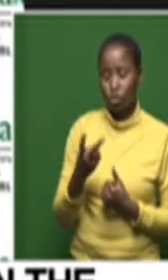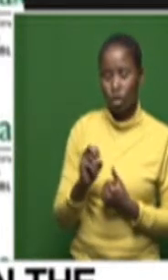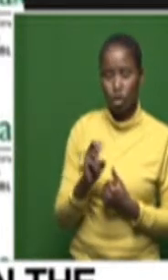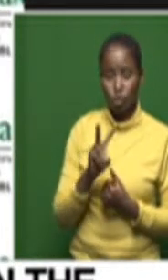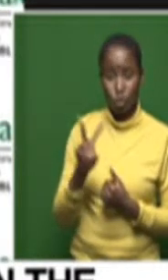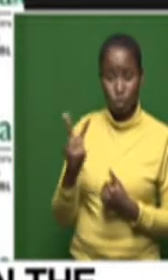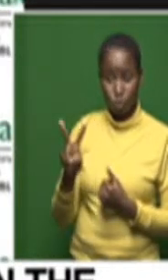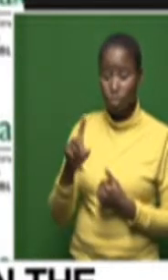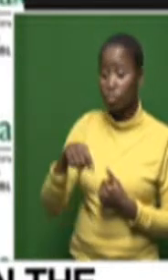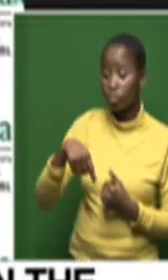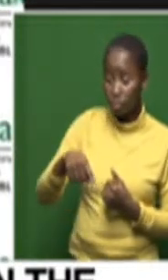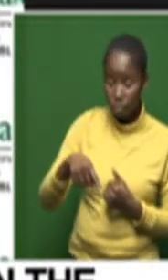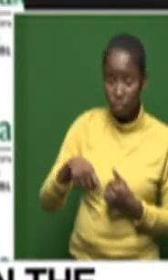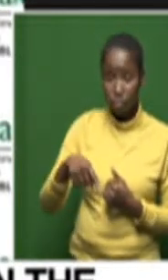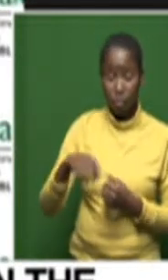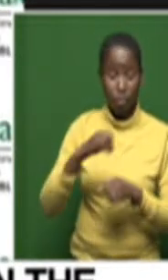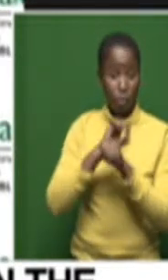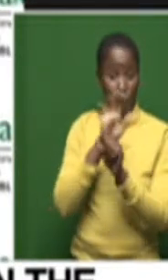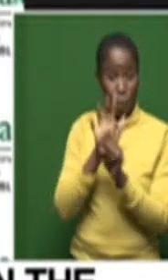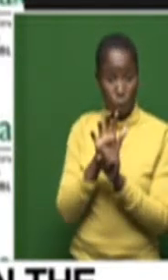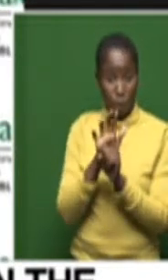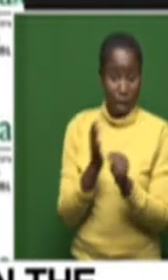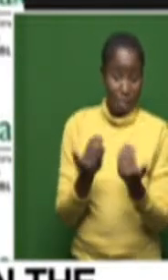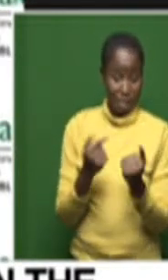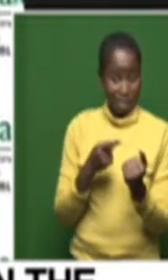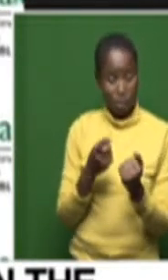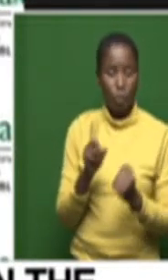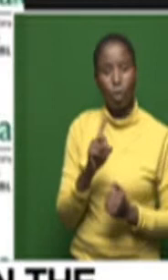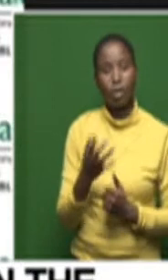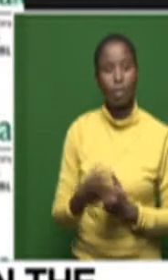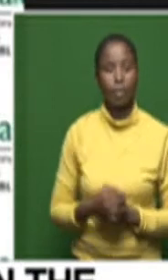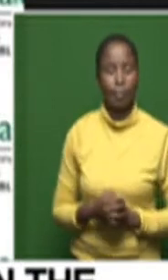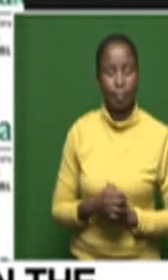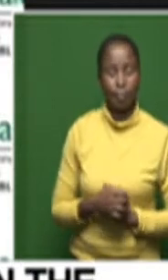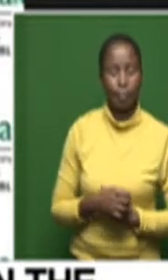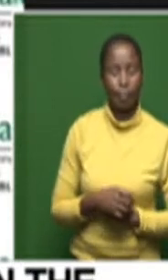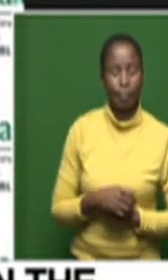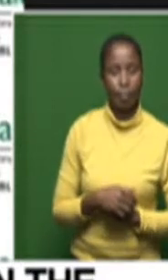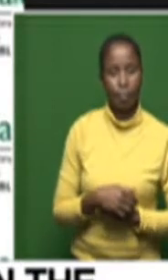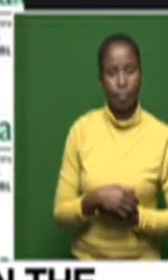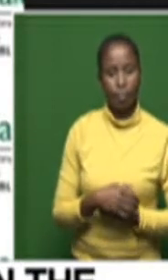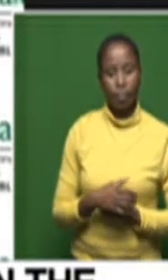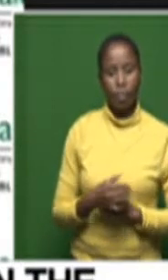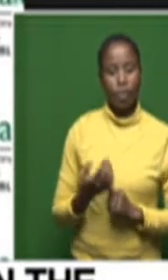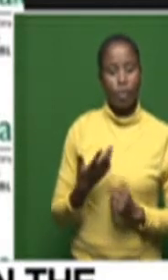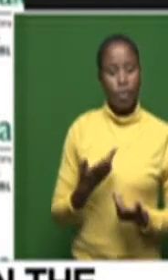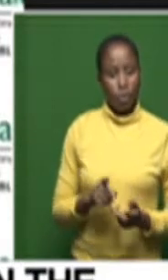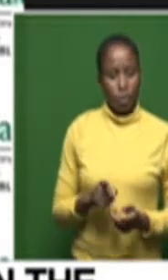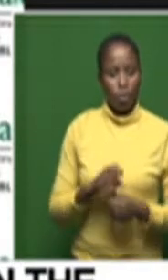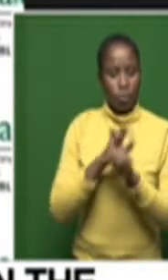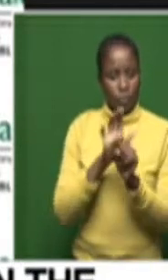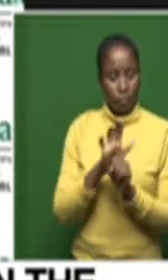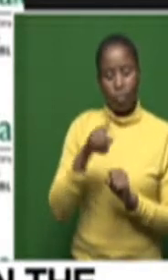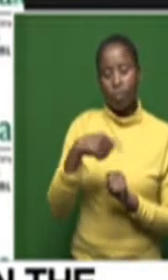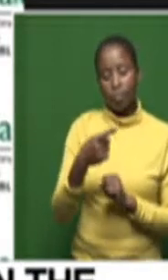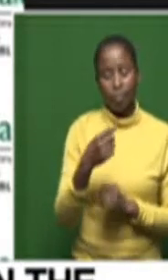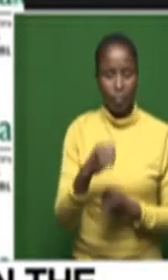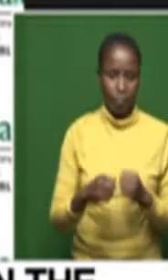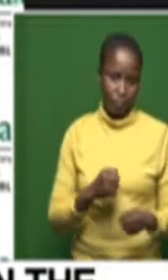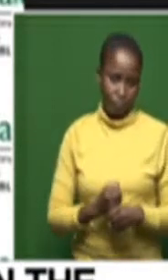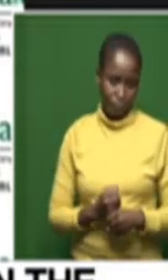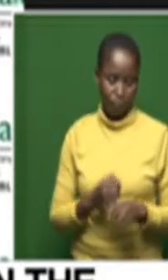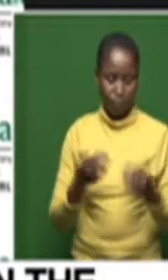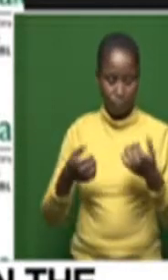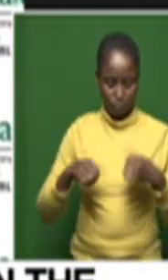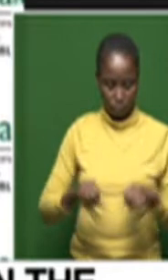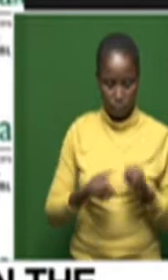2022 in terms of the pandemic? What is our expectation in terms of pandemic for the coming year? The